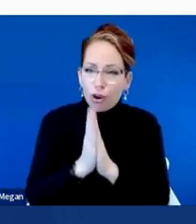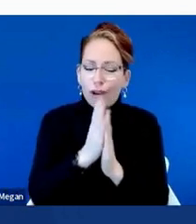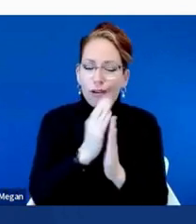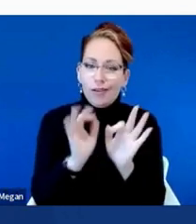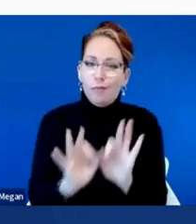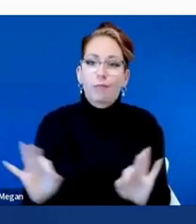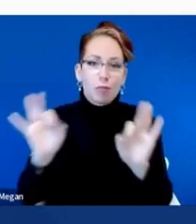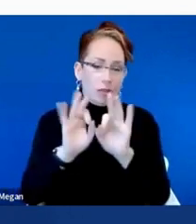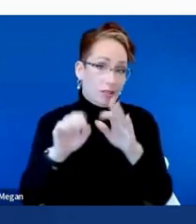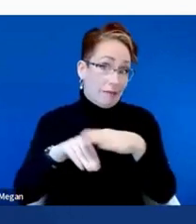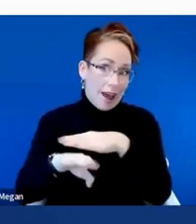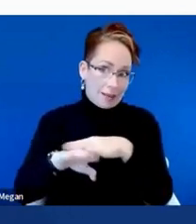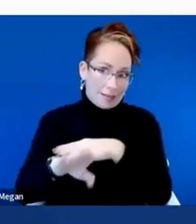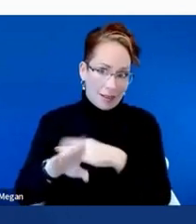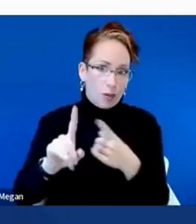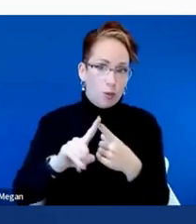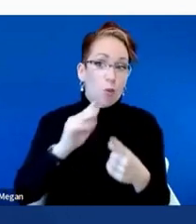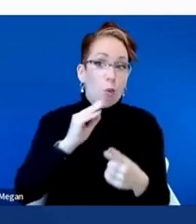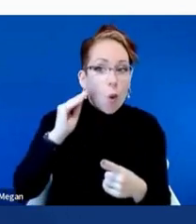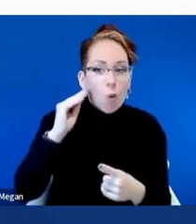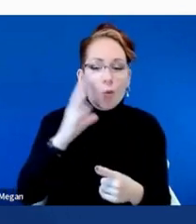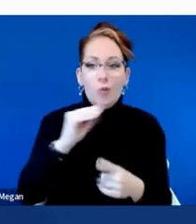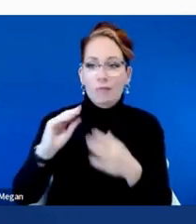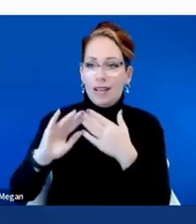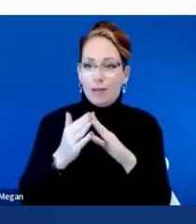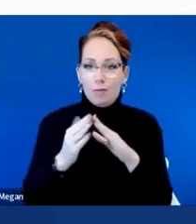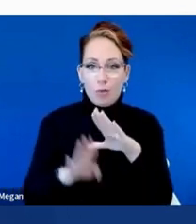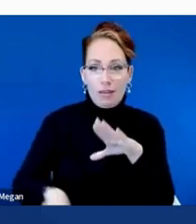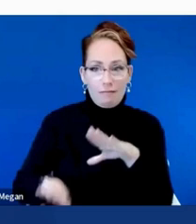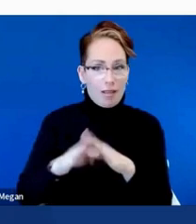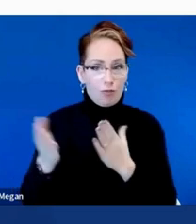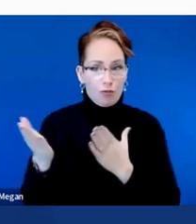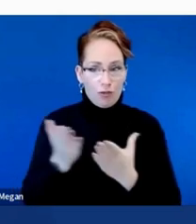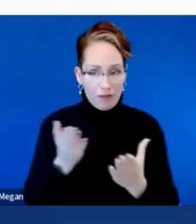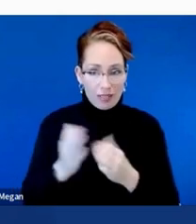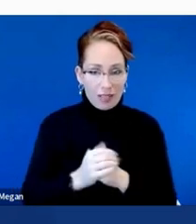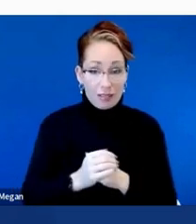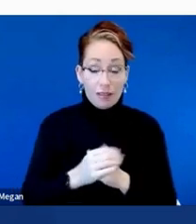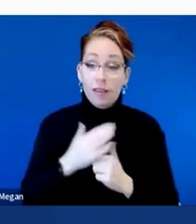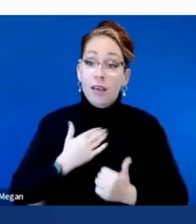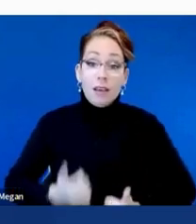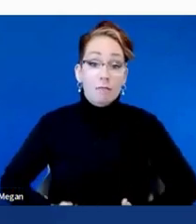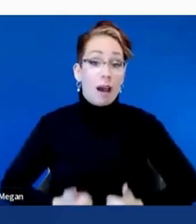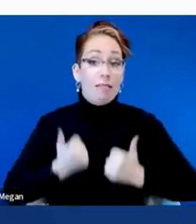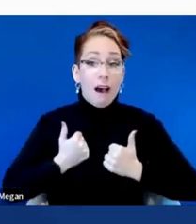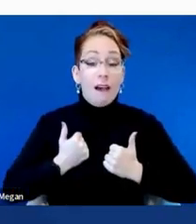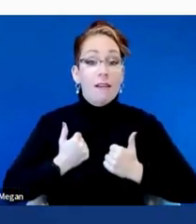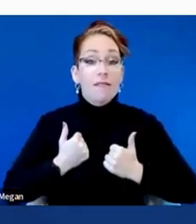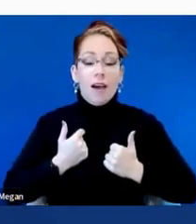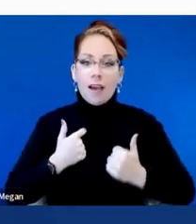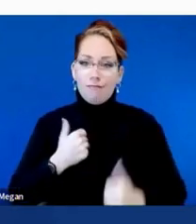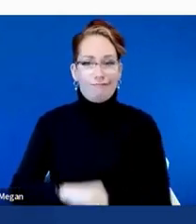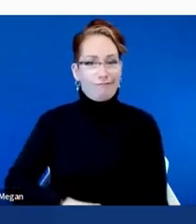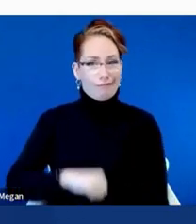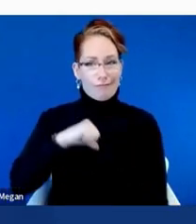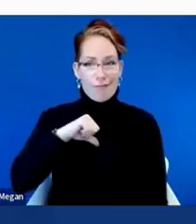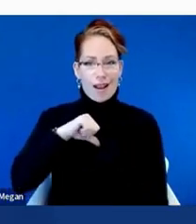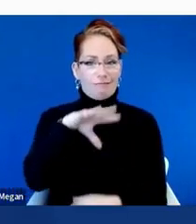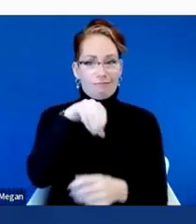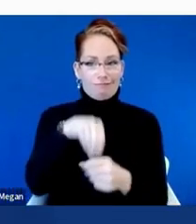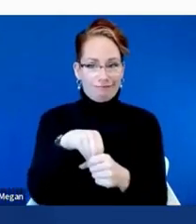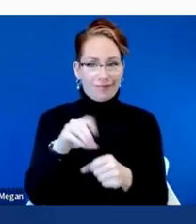access to home and community-based services. All of my life, I've taken pride in being part of a